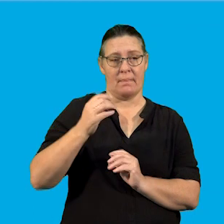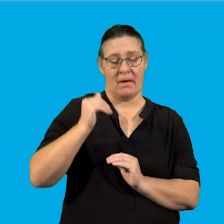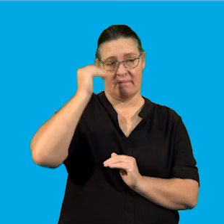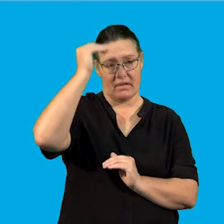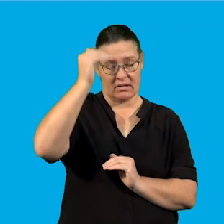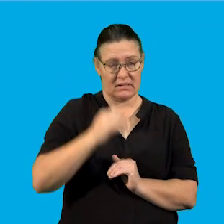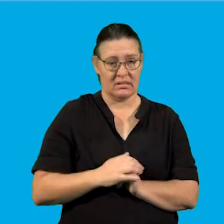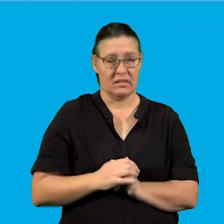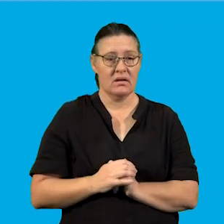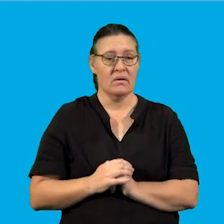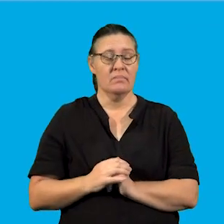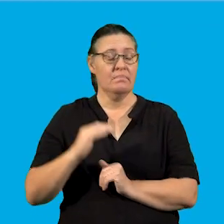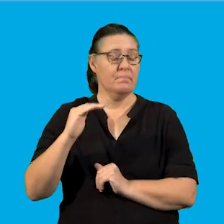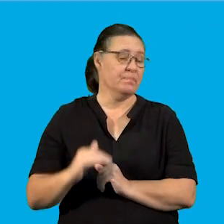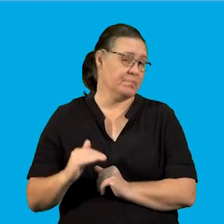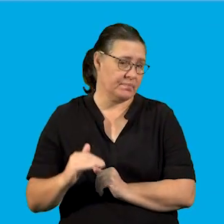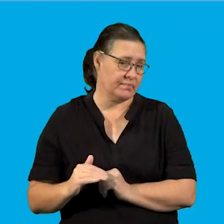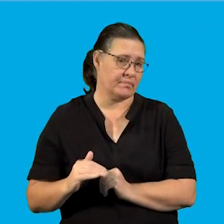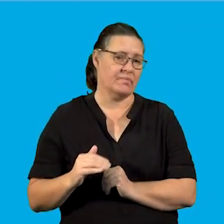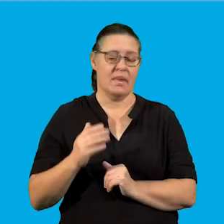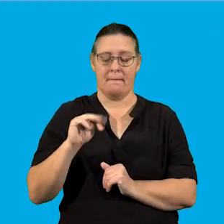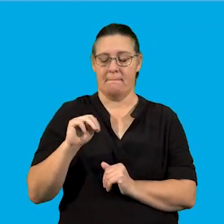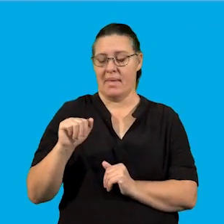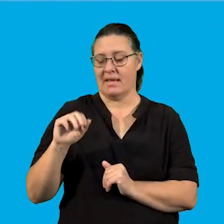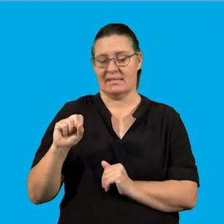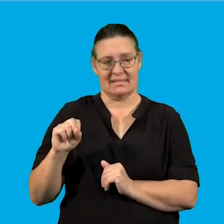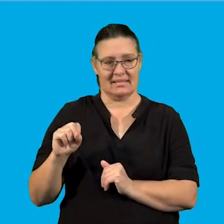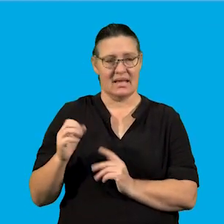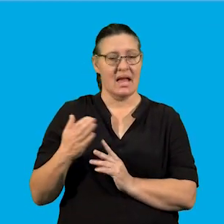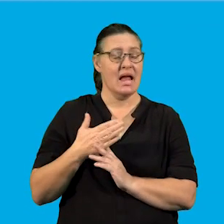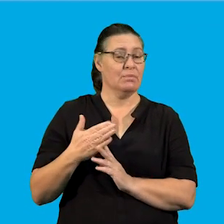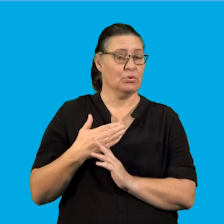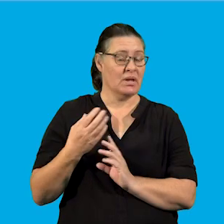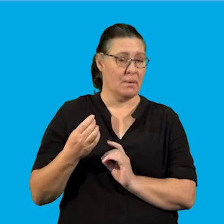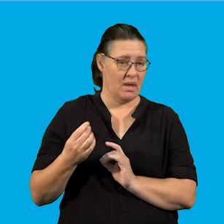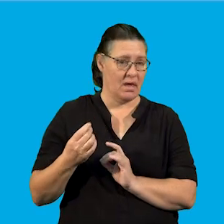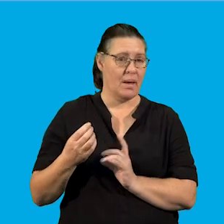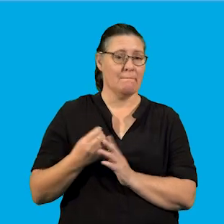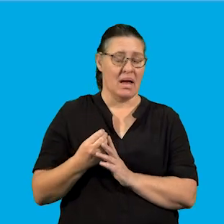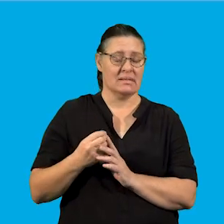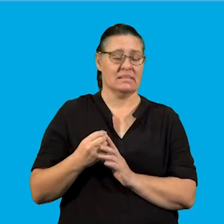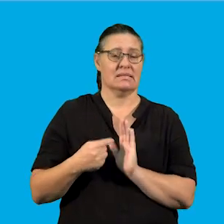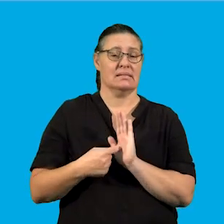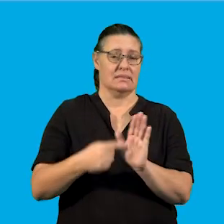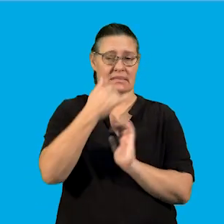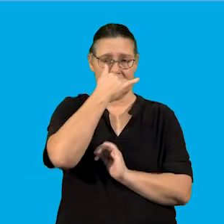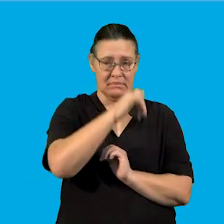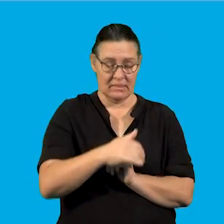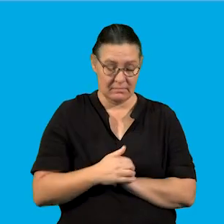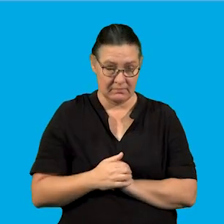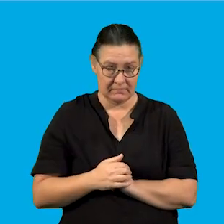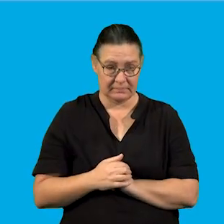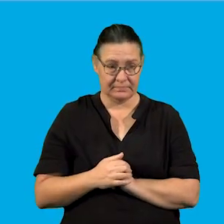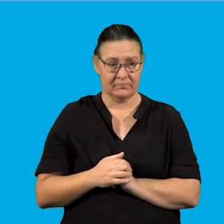table or of the block, and then at the bottom we have our atomic mass. Then in between those two numbers there must be a chemical symbol. So